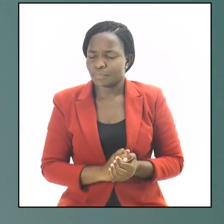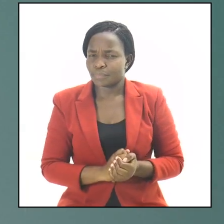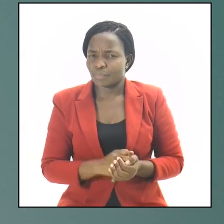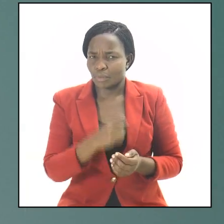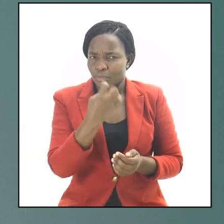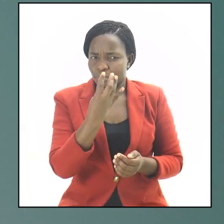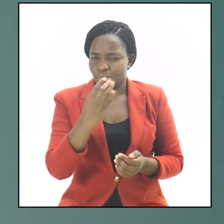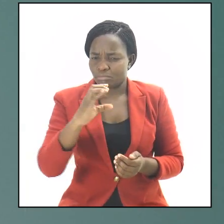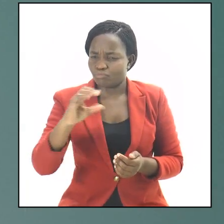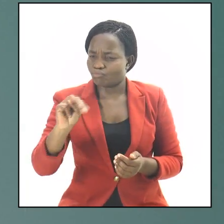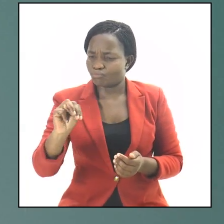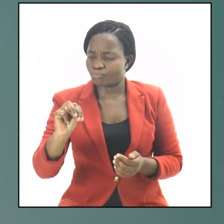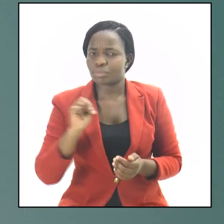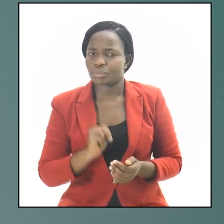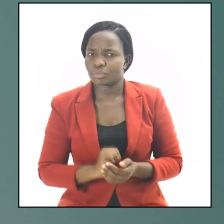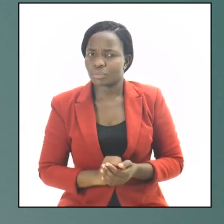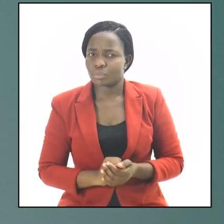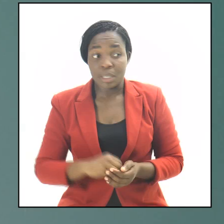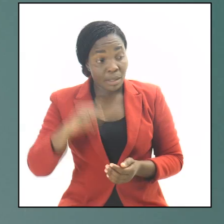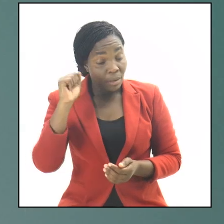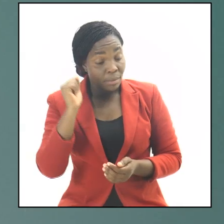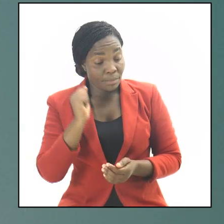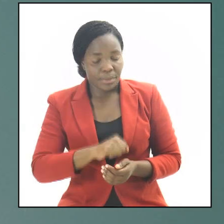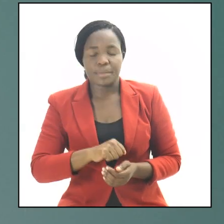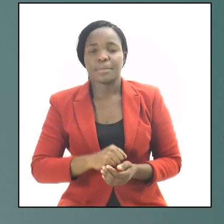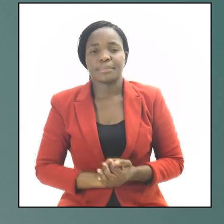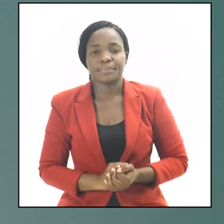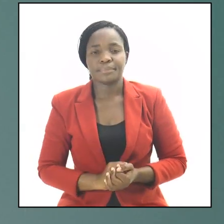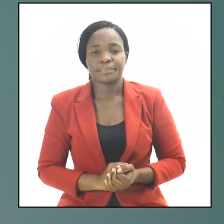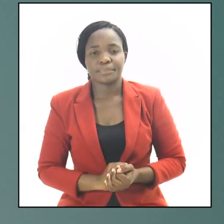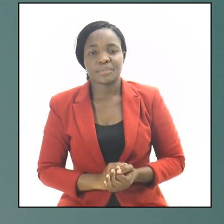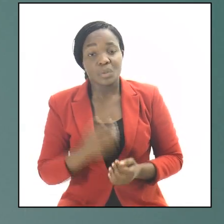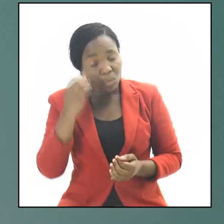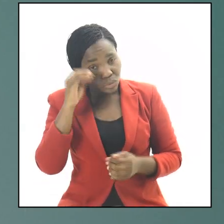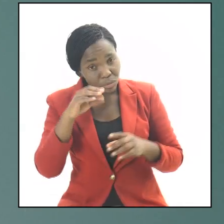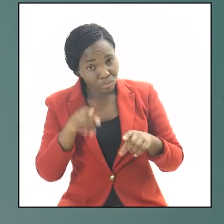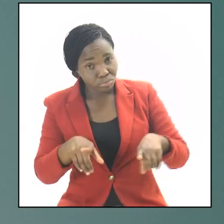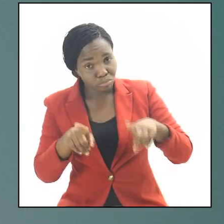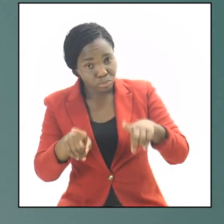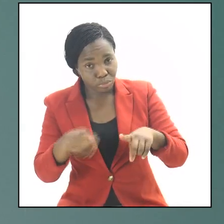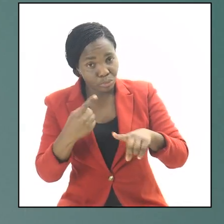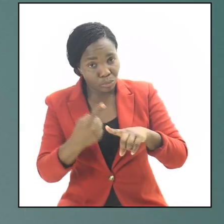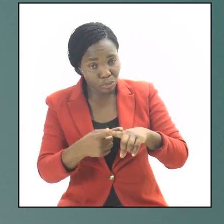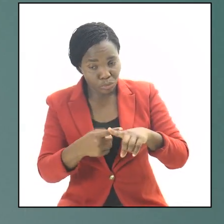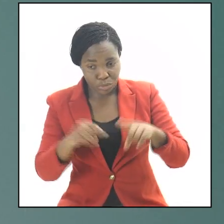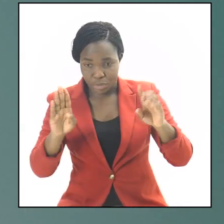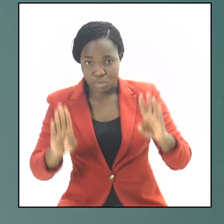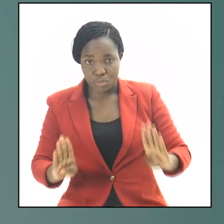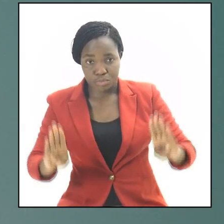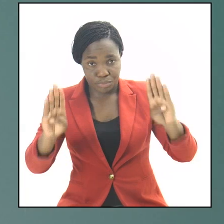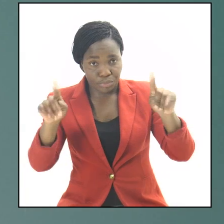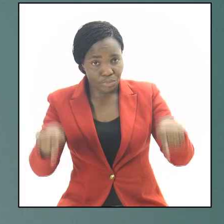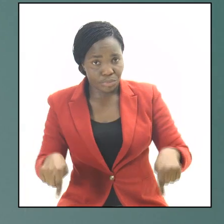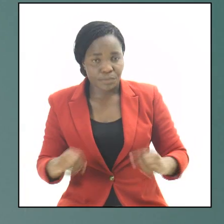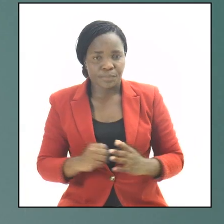4 centimeters. That's right. We learned that a perpendicular height should be on a base.